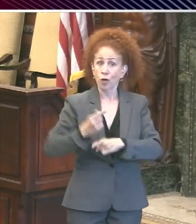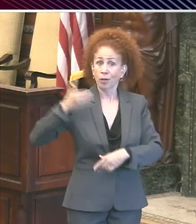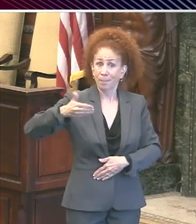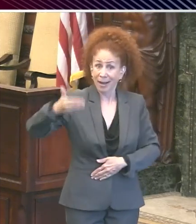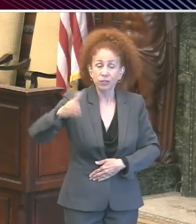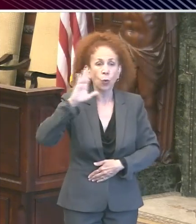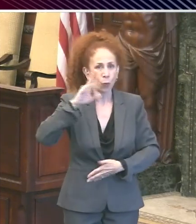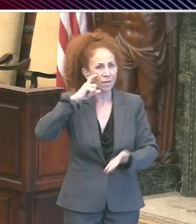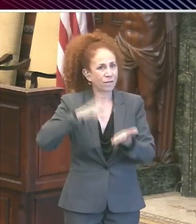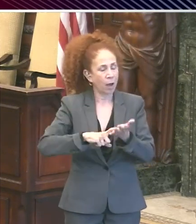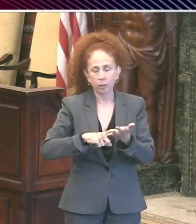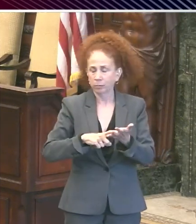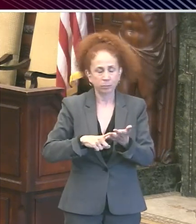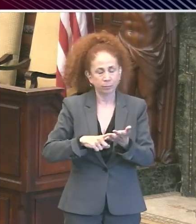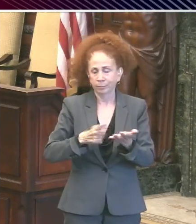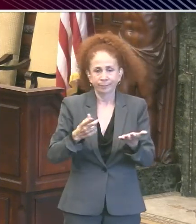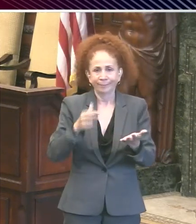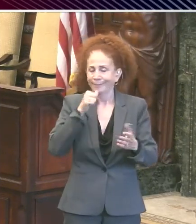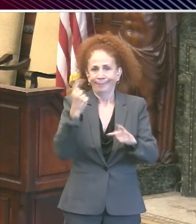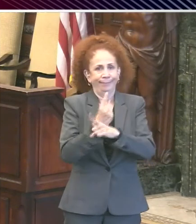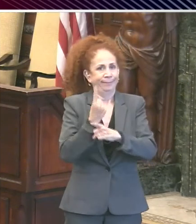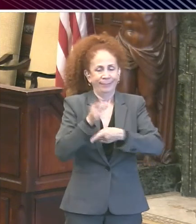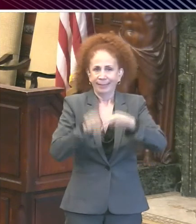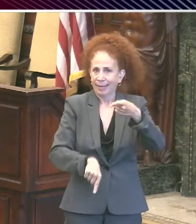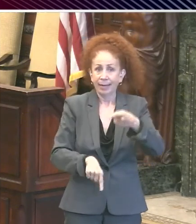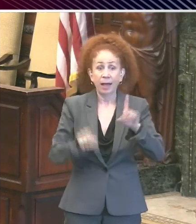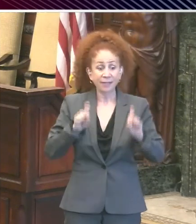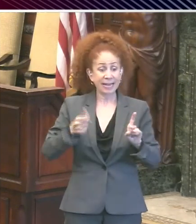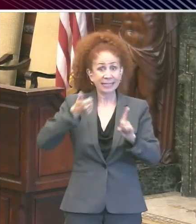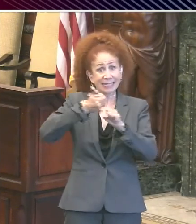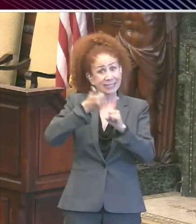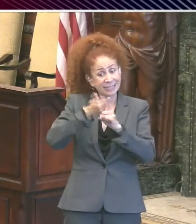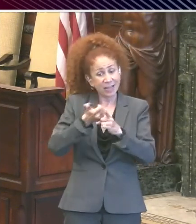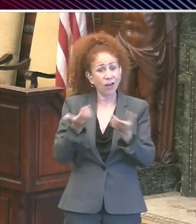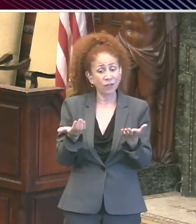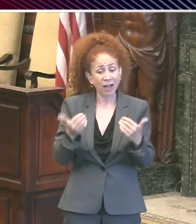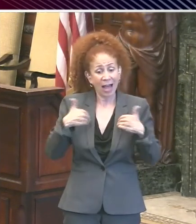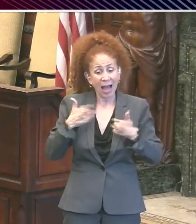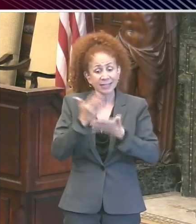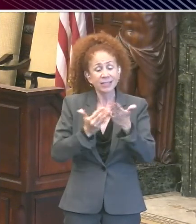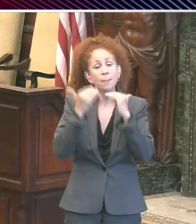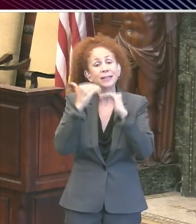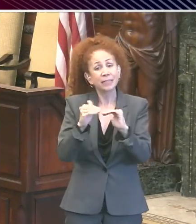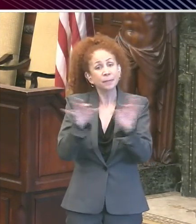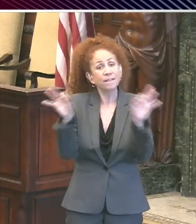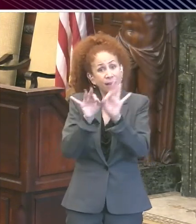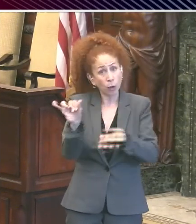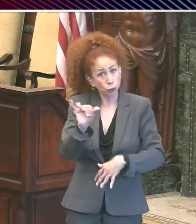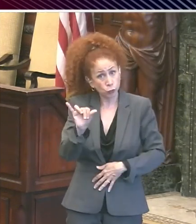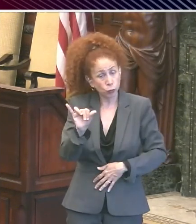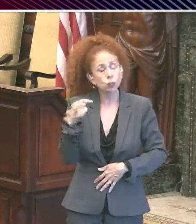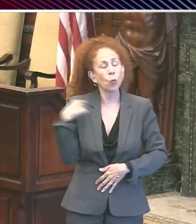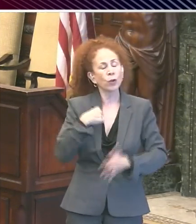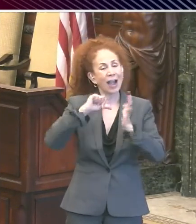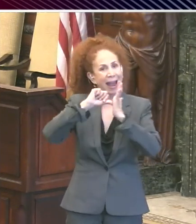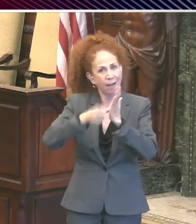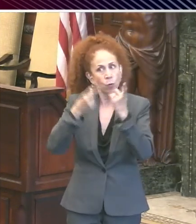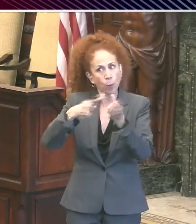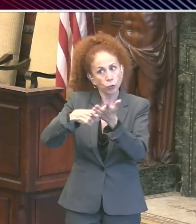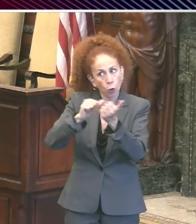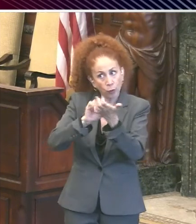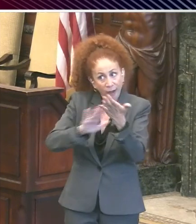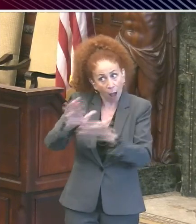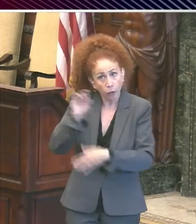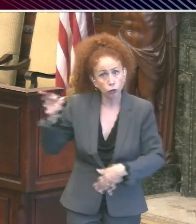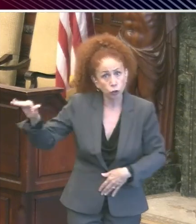basis are going to find that it's pretty impractical. And the testing itself has some limited value. So we're emphasizing when we talk to